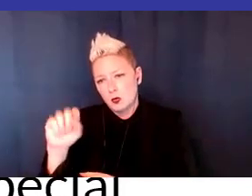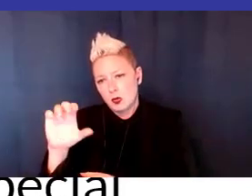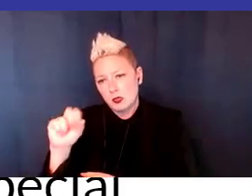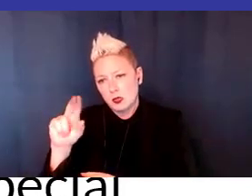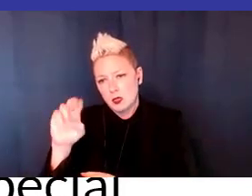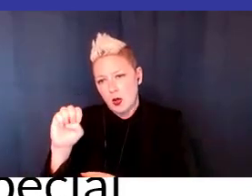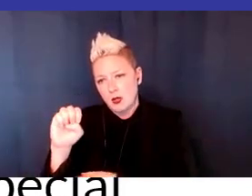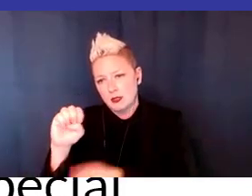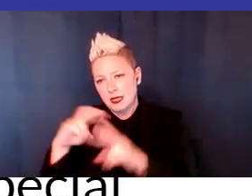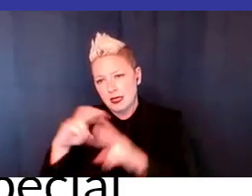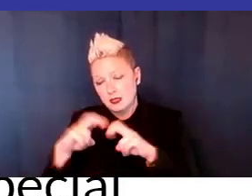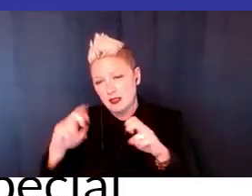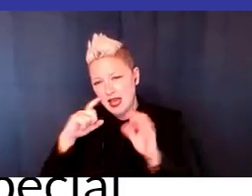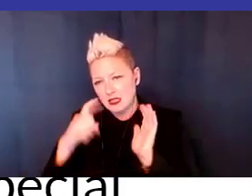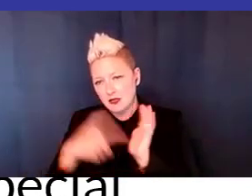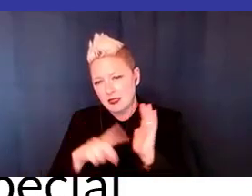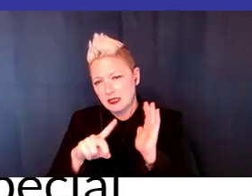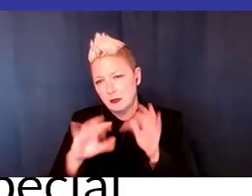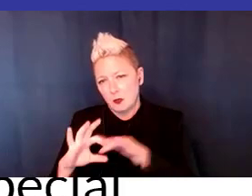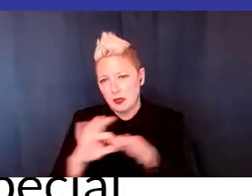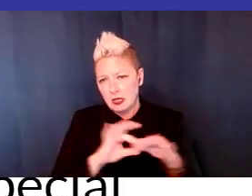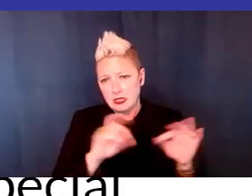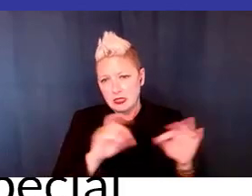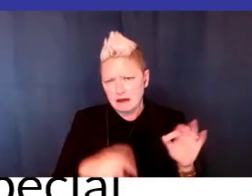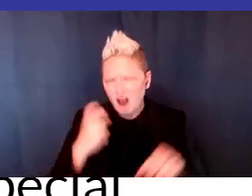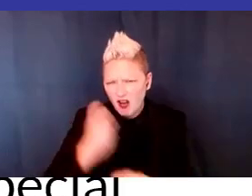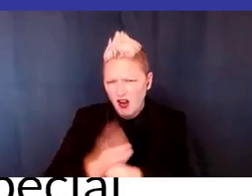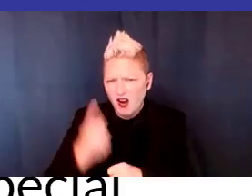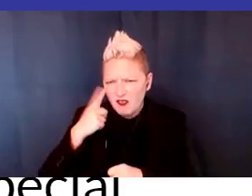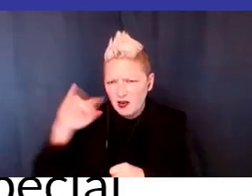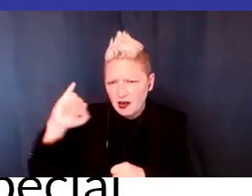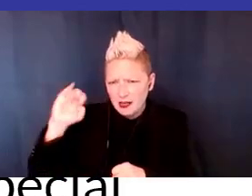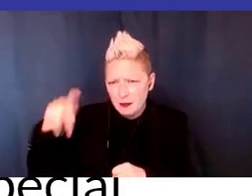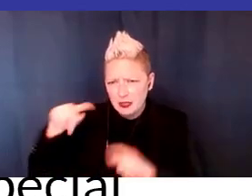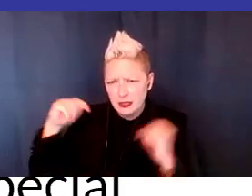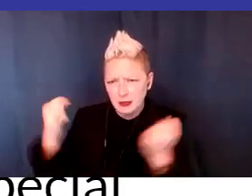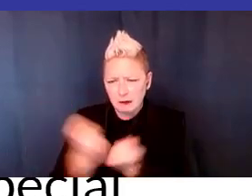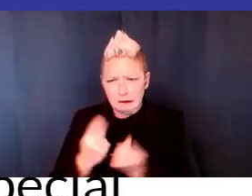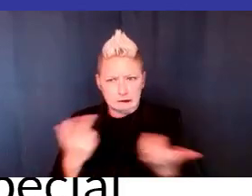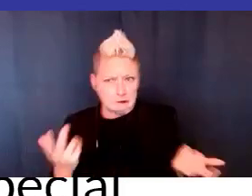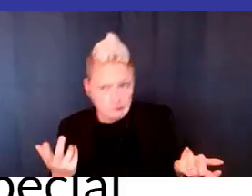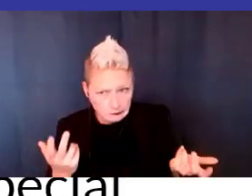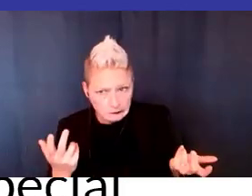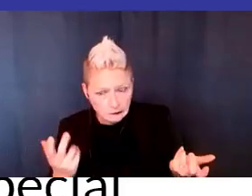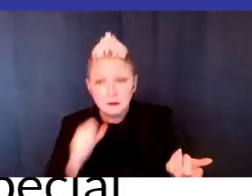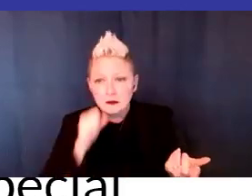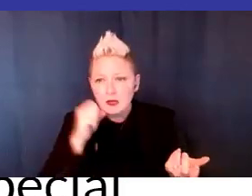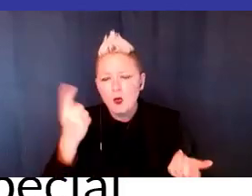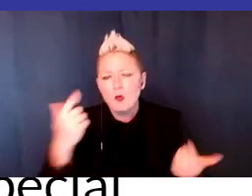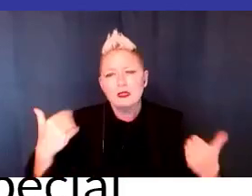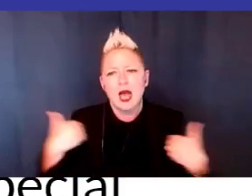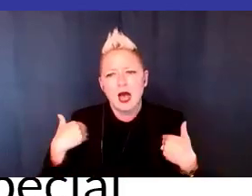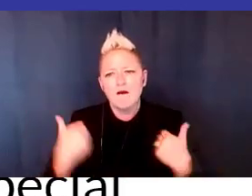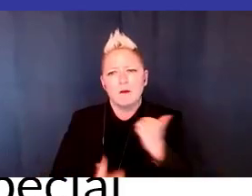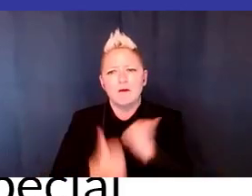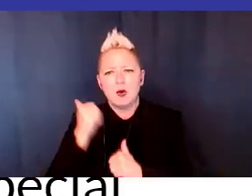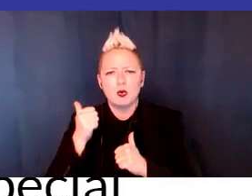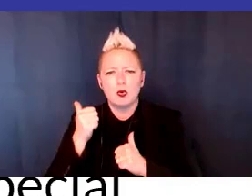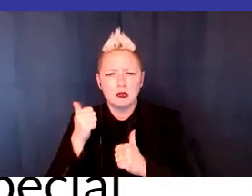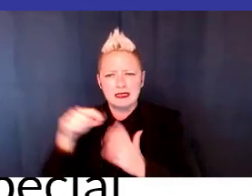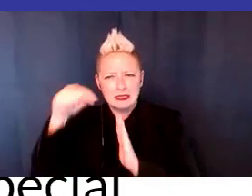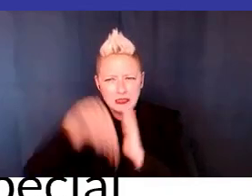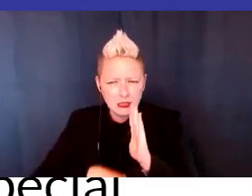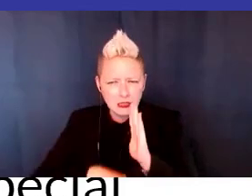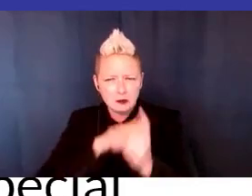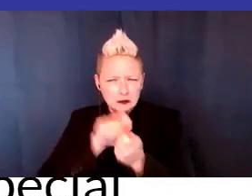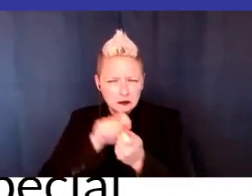identify disability-related needs were difficult for IEP teams because they didn't always have the most detailed,